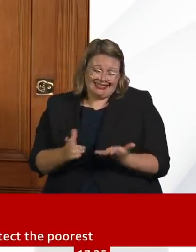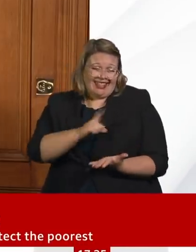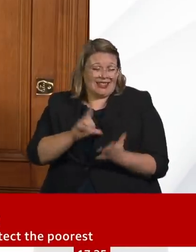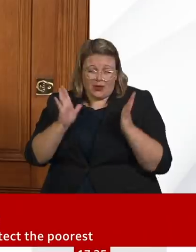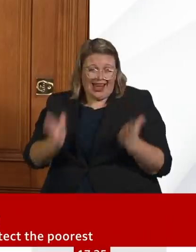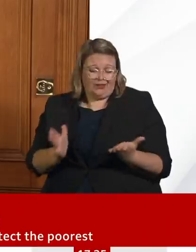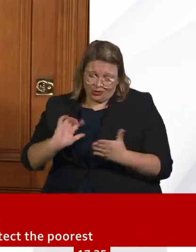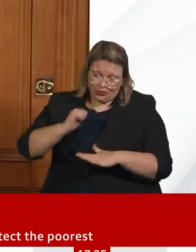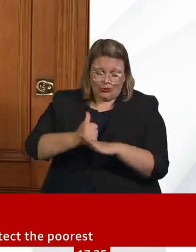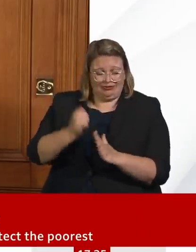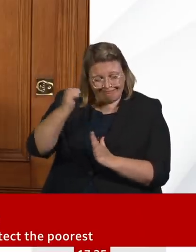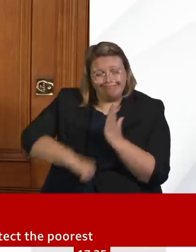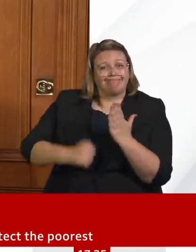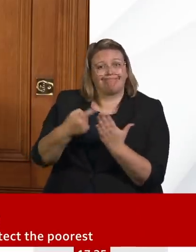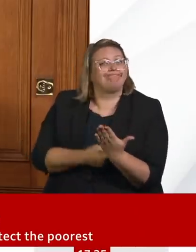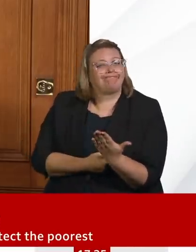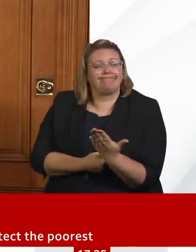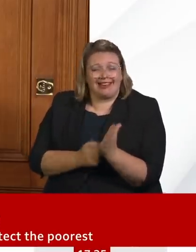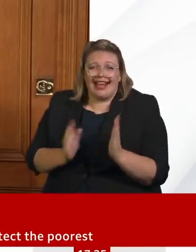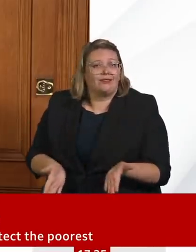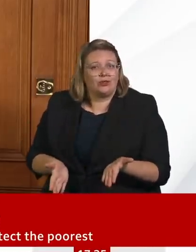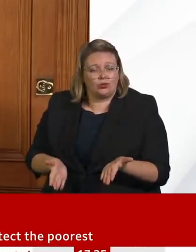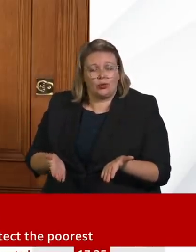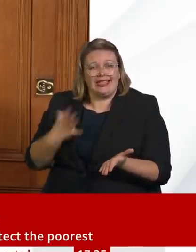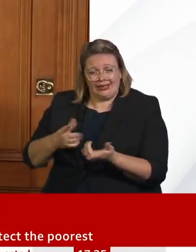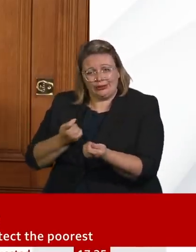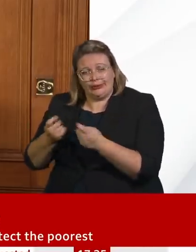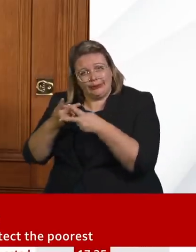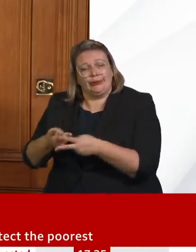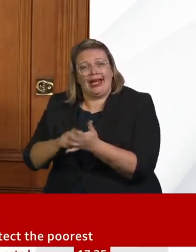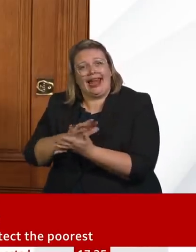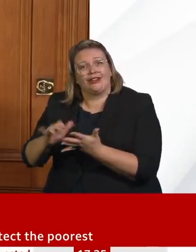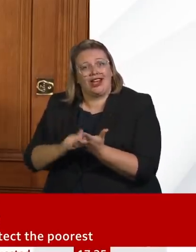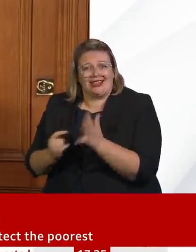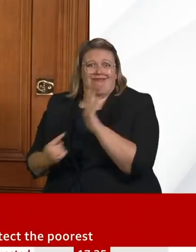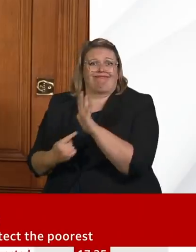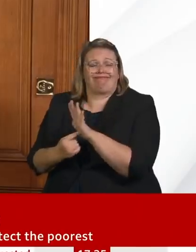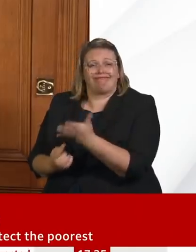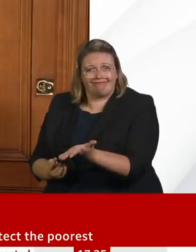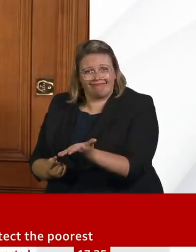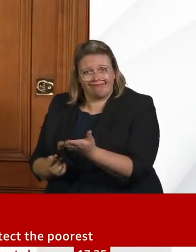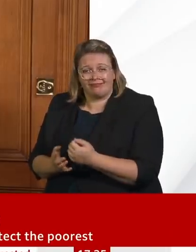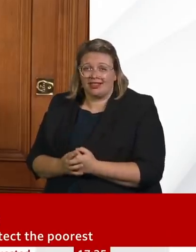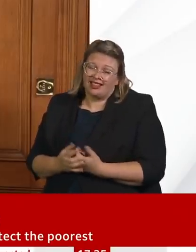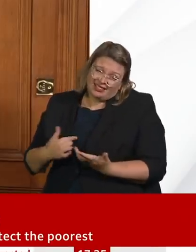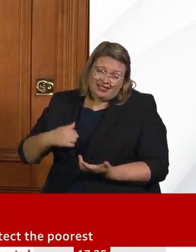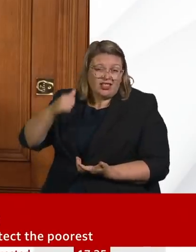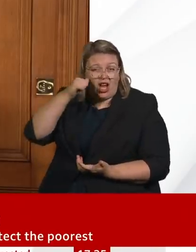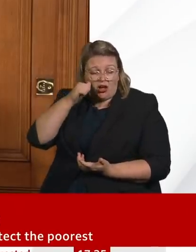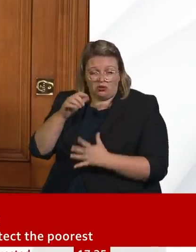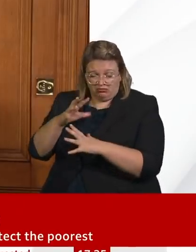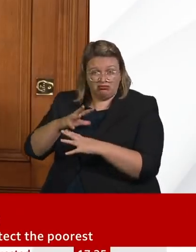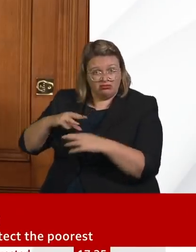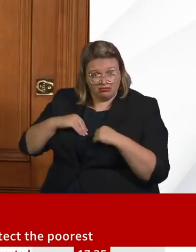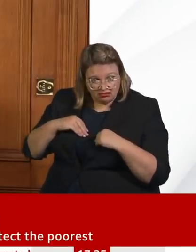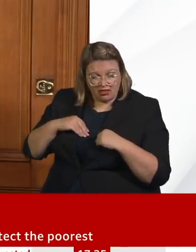are necessary to stop that. And the typical lead time, the lag time